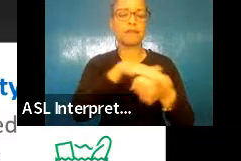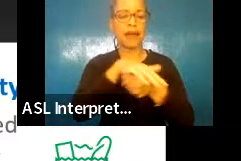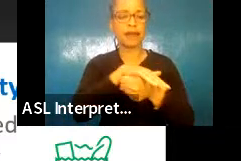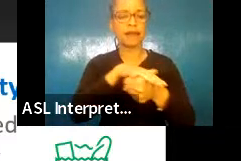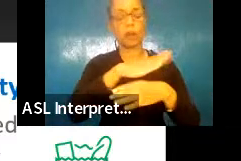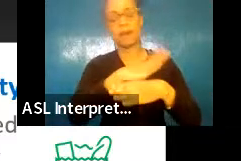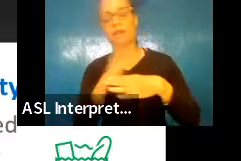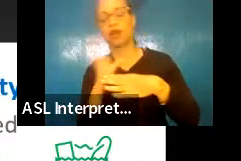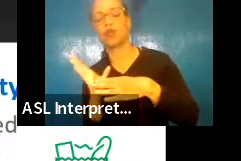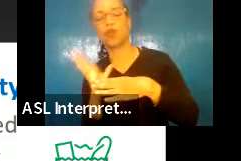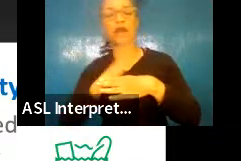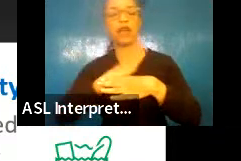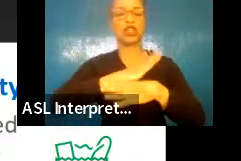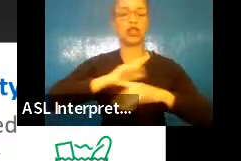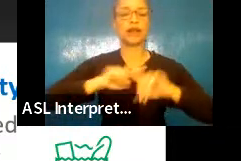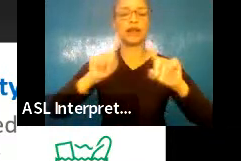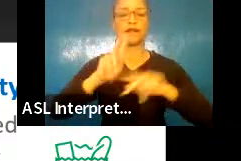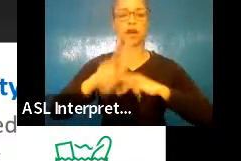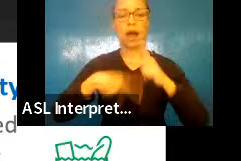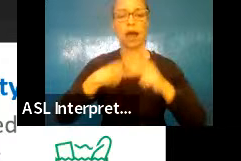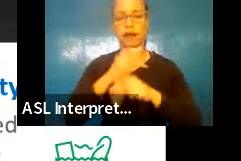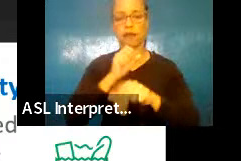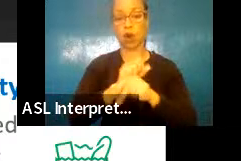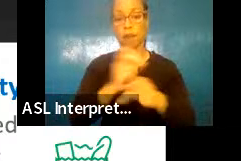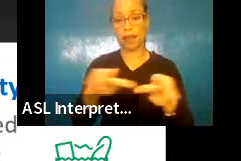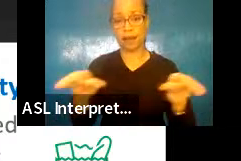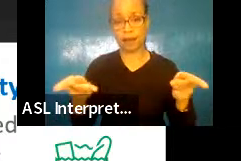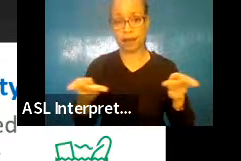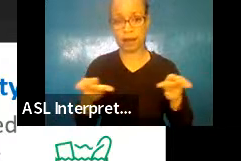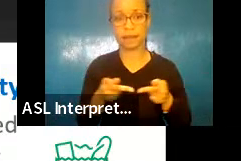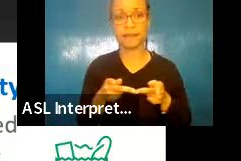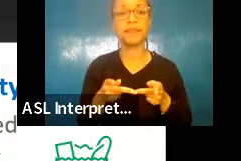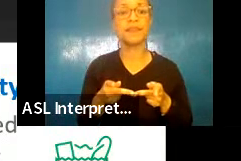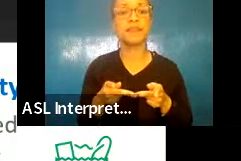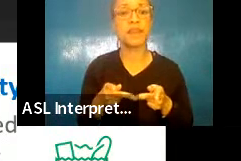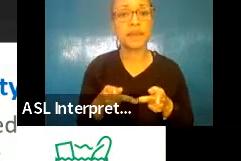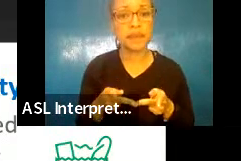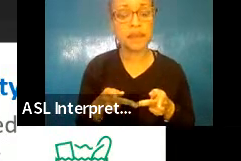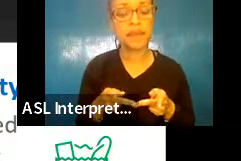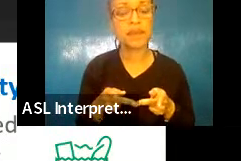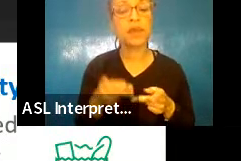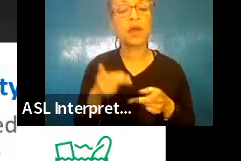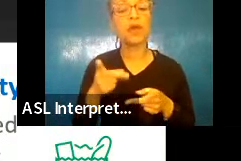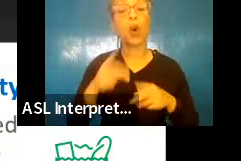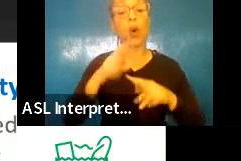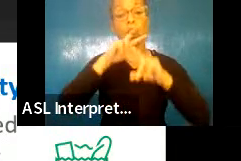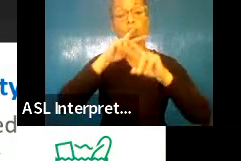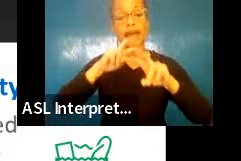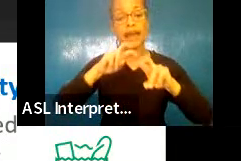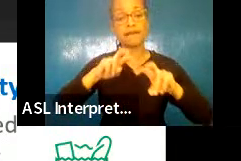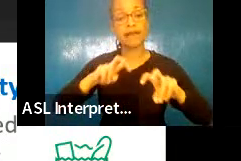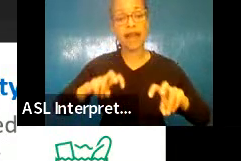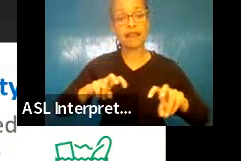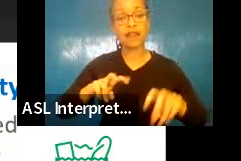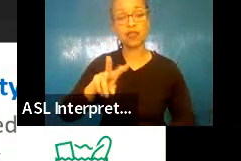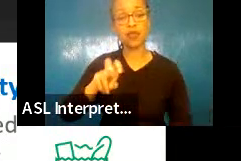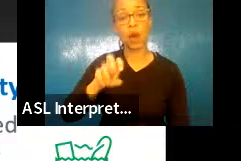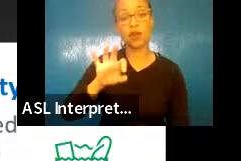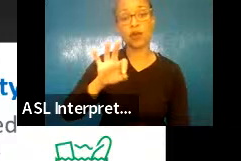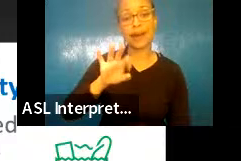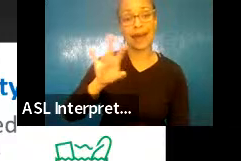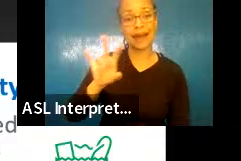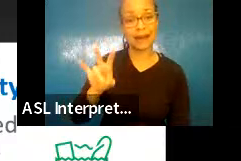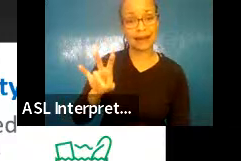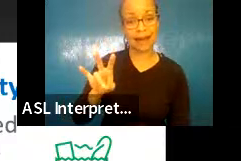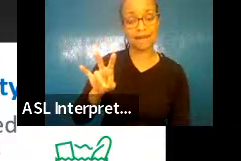of different types of workplaces. For our long-term care facilities, we investigated 497 outbreaks,